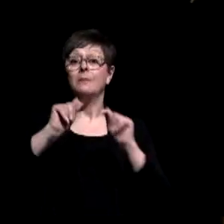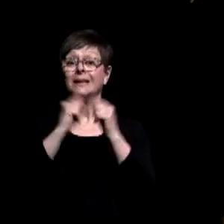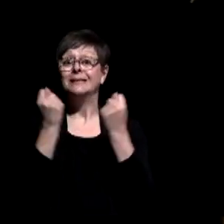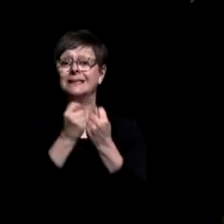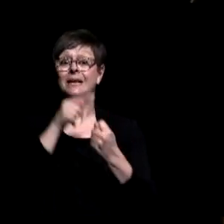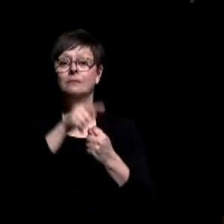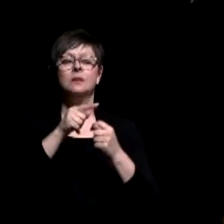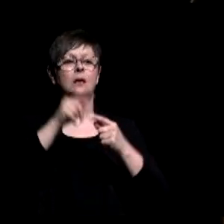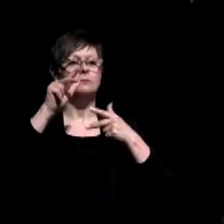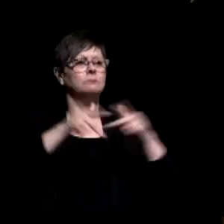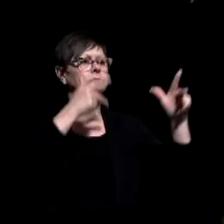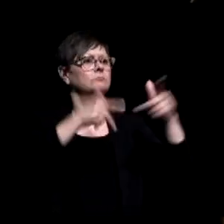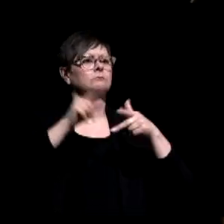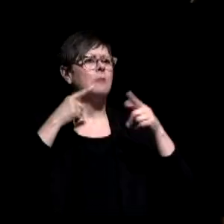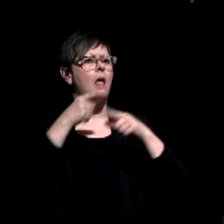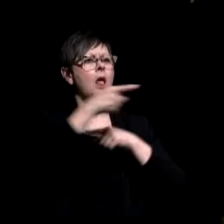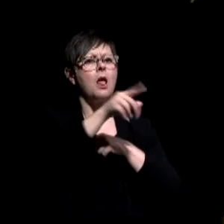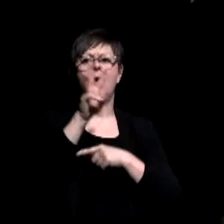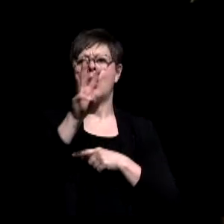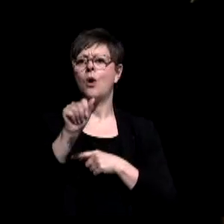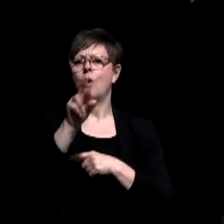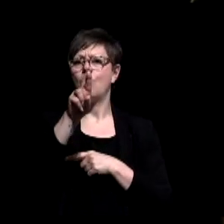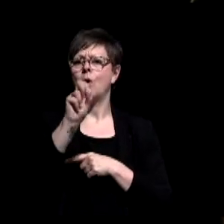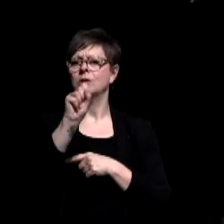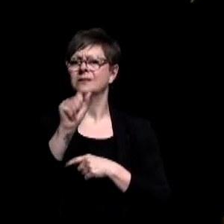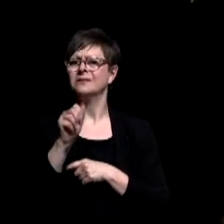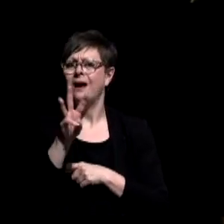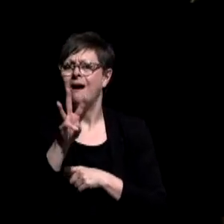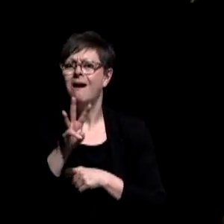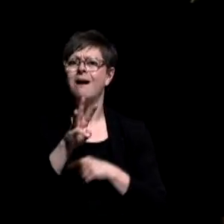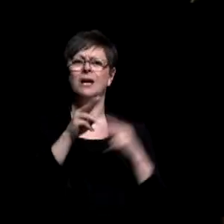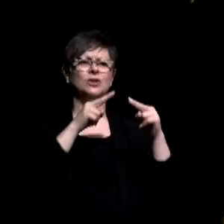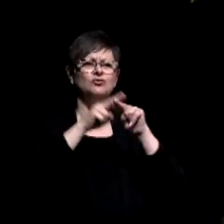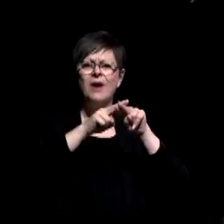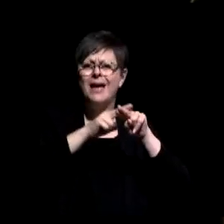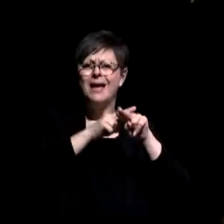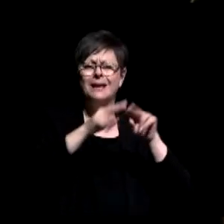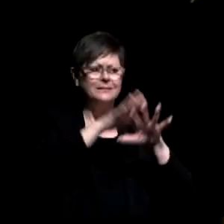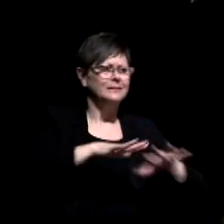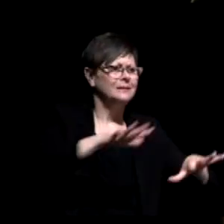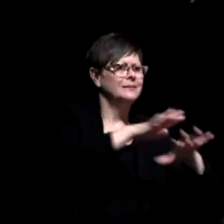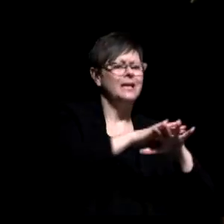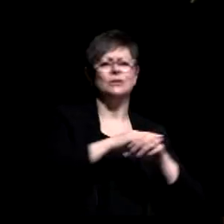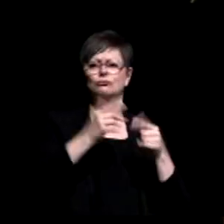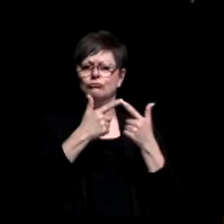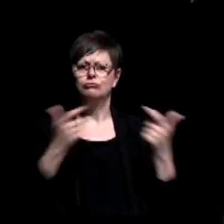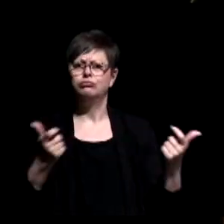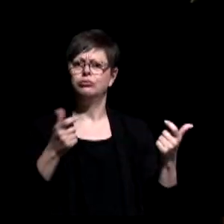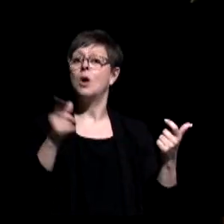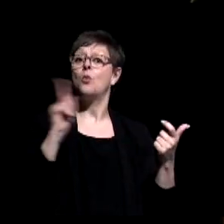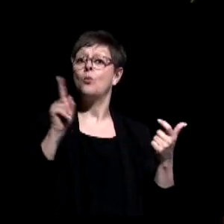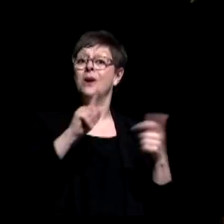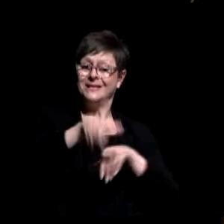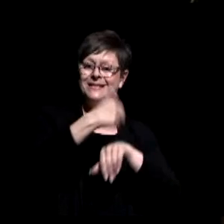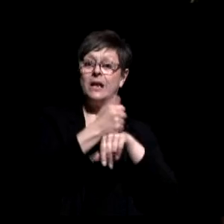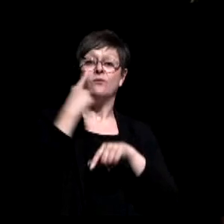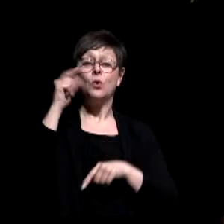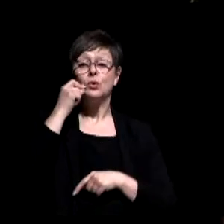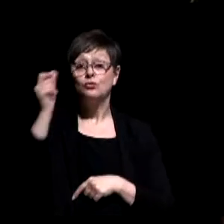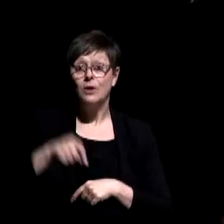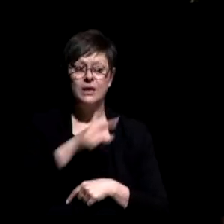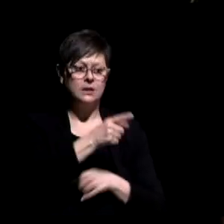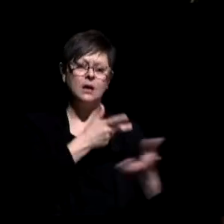Warsaw, visiting train stations and temporary shelters established for Ukrainians and speaking directly with